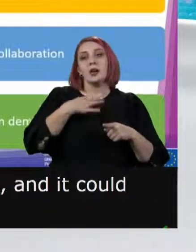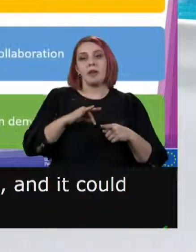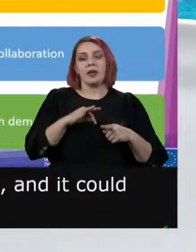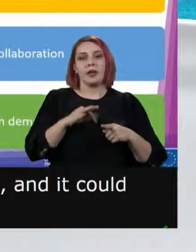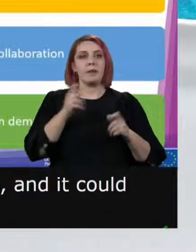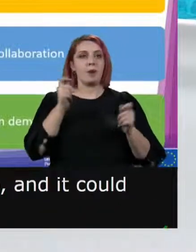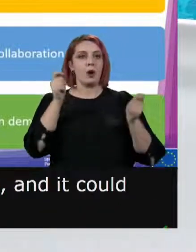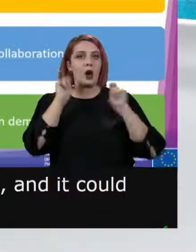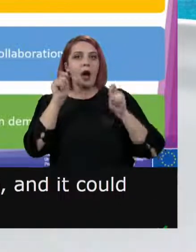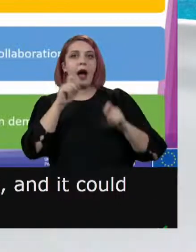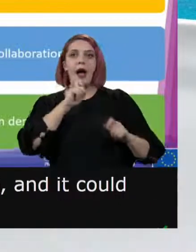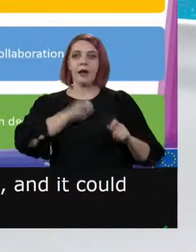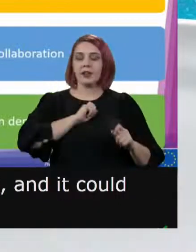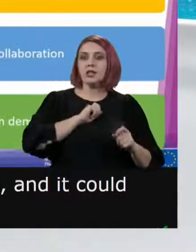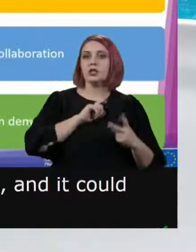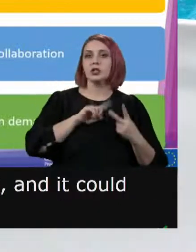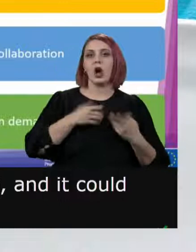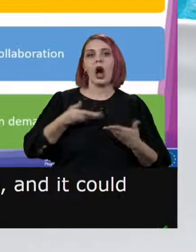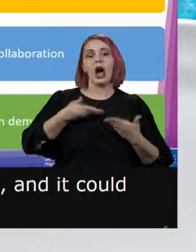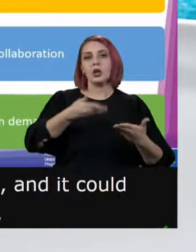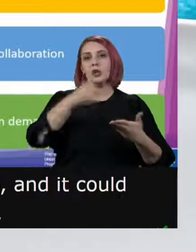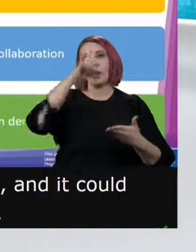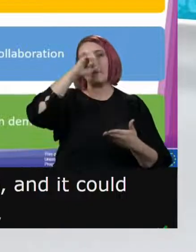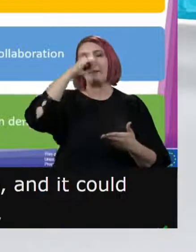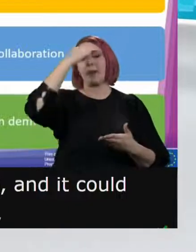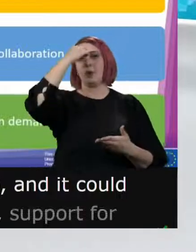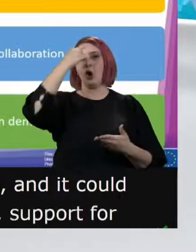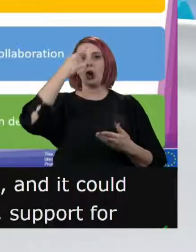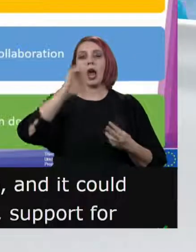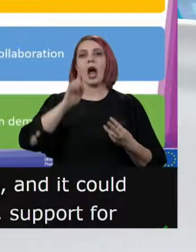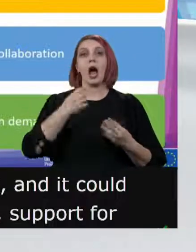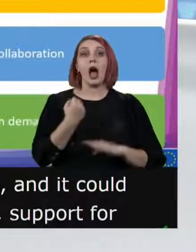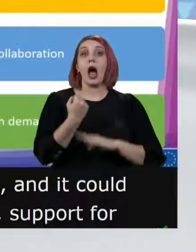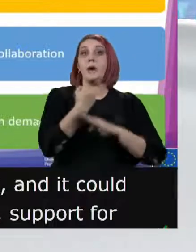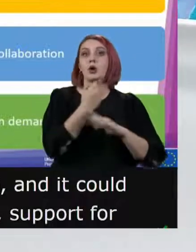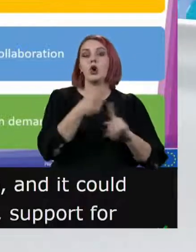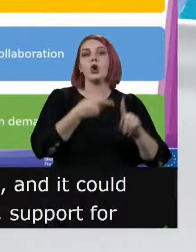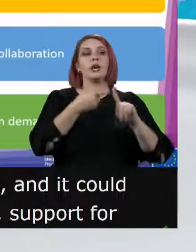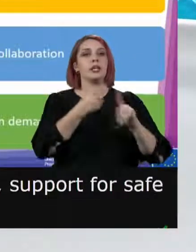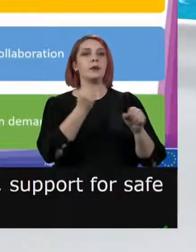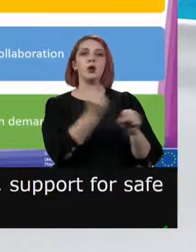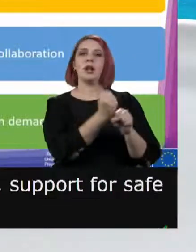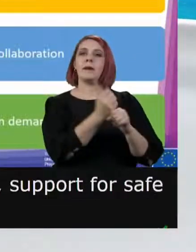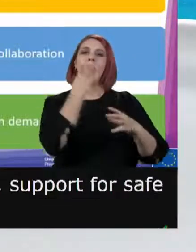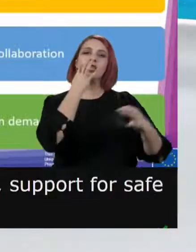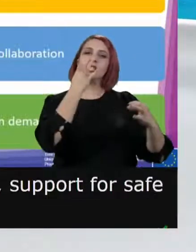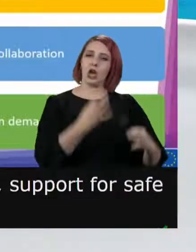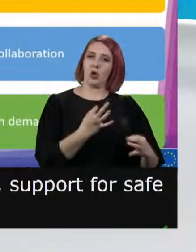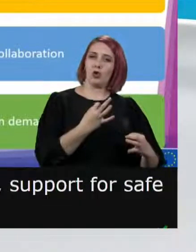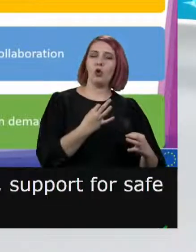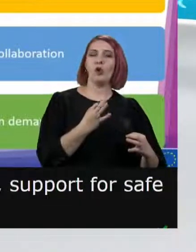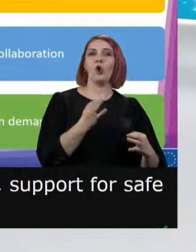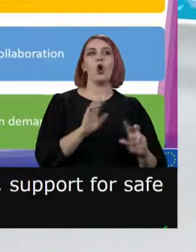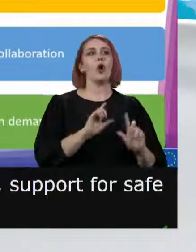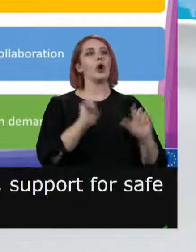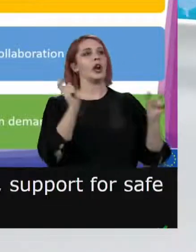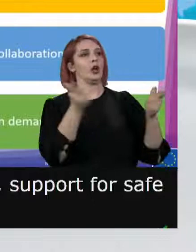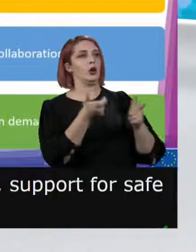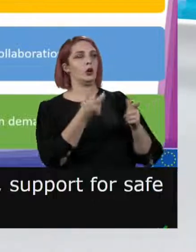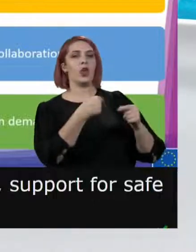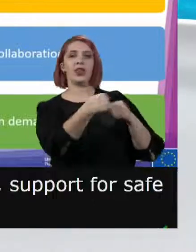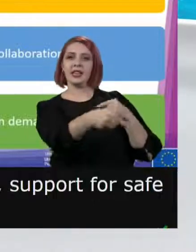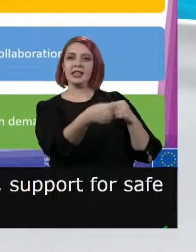aids, support for safe movement. It supported us in meetings and collaboration, and supported us to